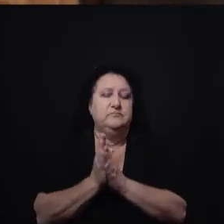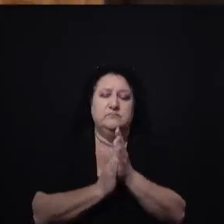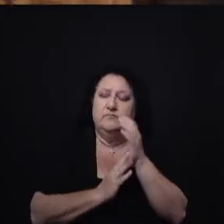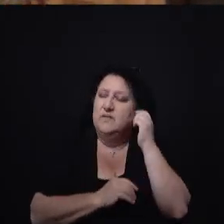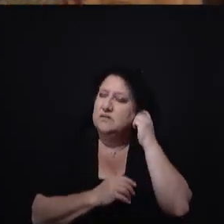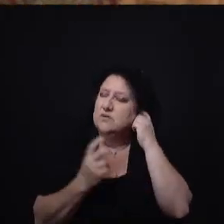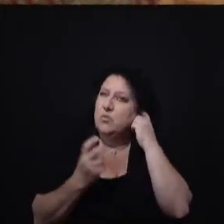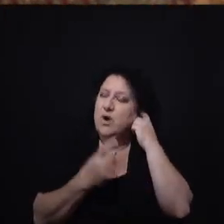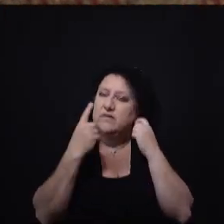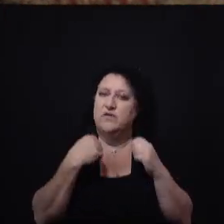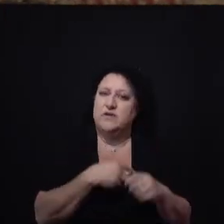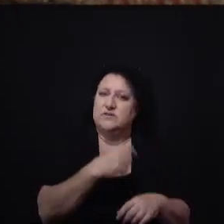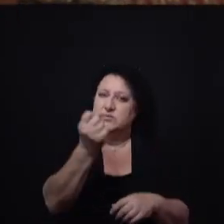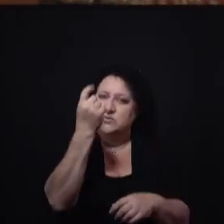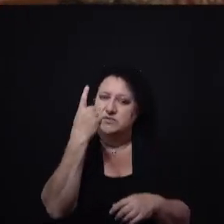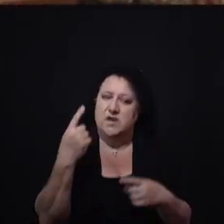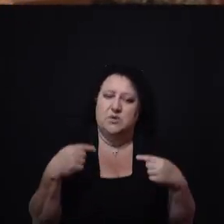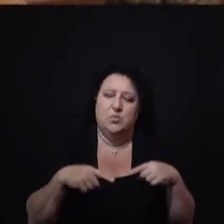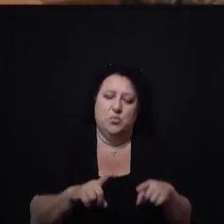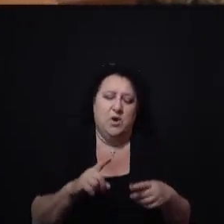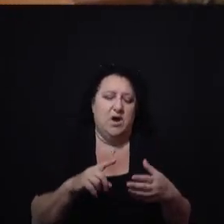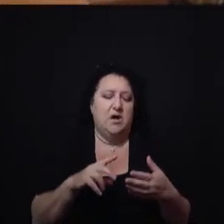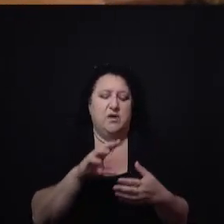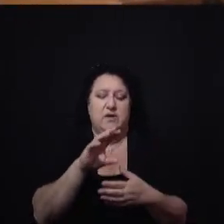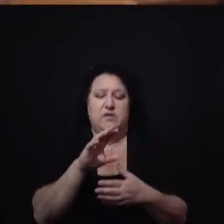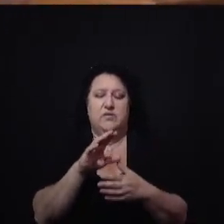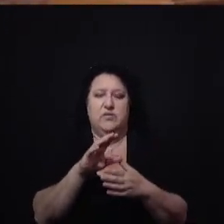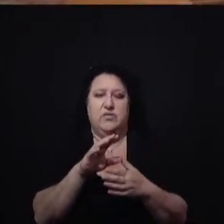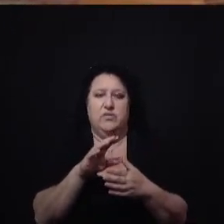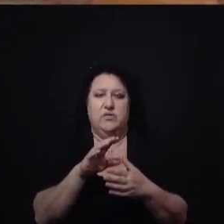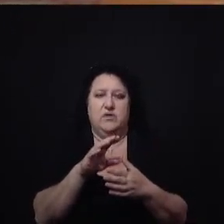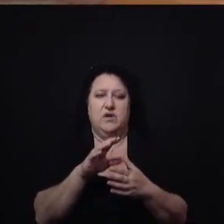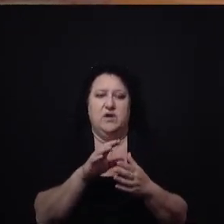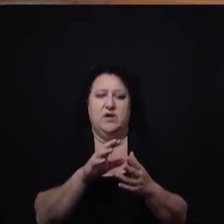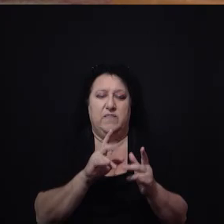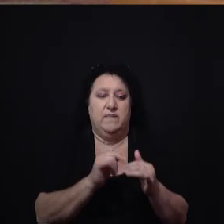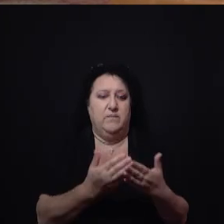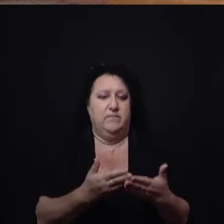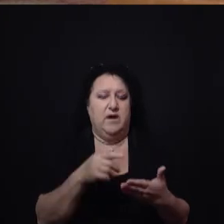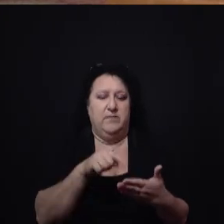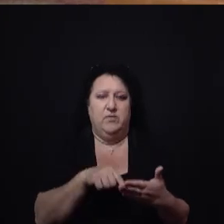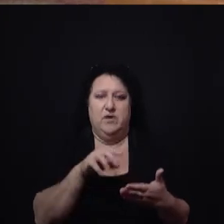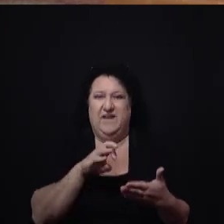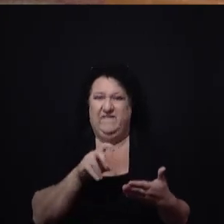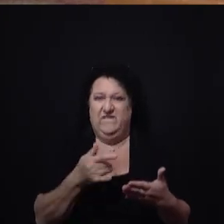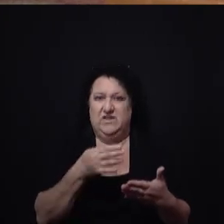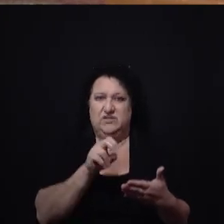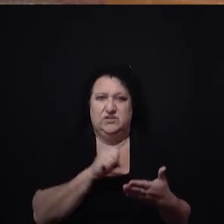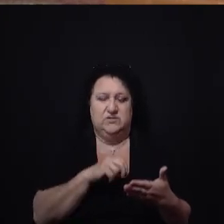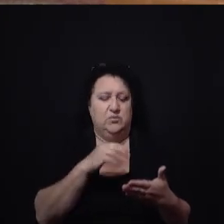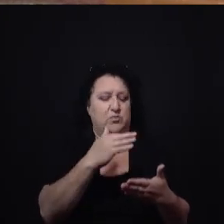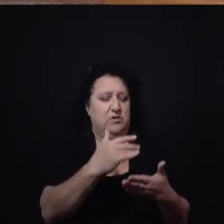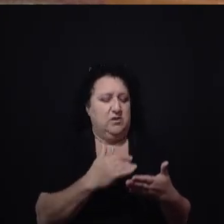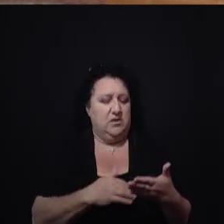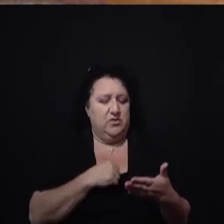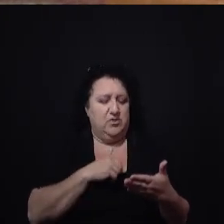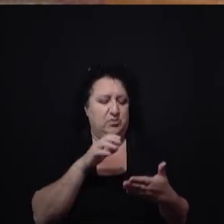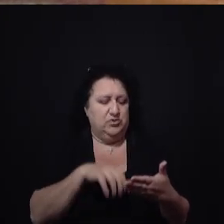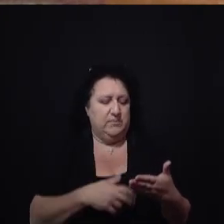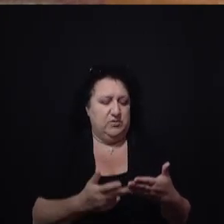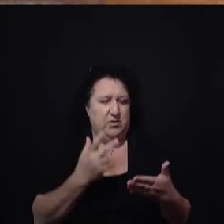through the book of Ephesians. We're going to continue, like I said, in chapter 3. We'll see how far we get this morning with the time we